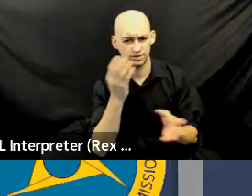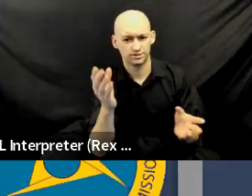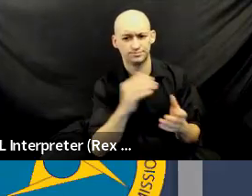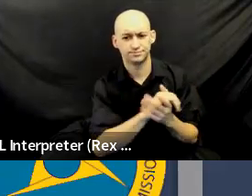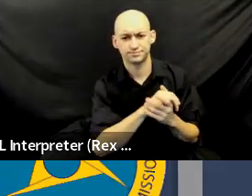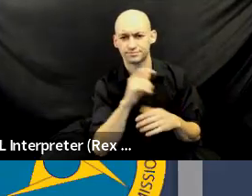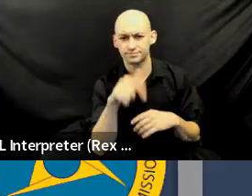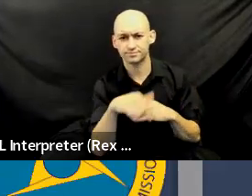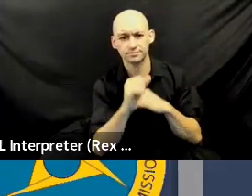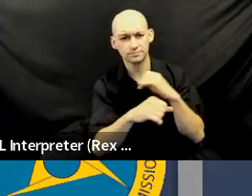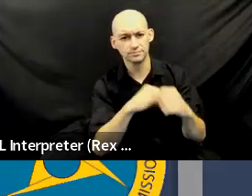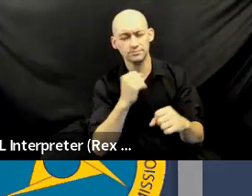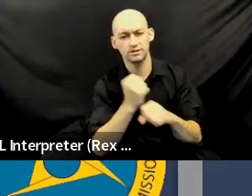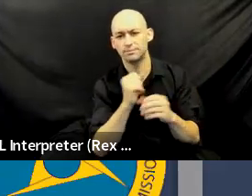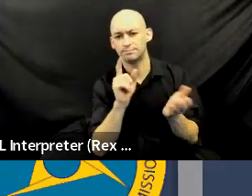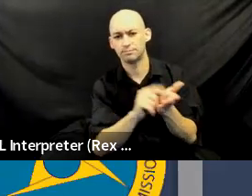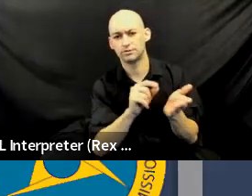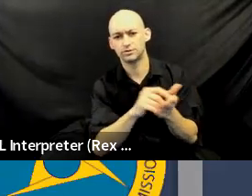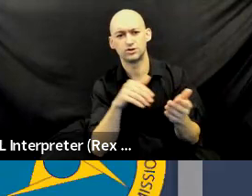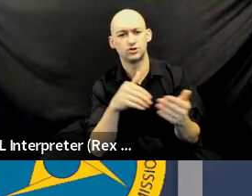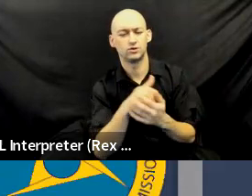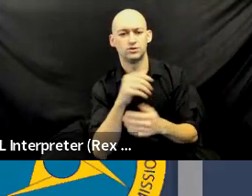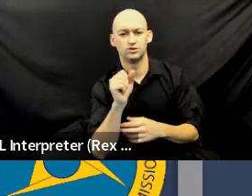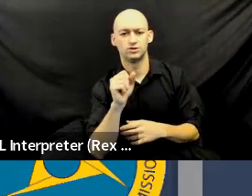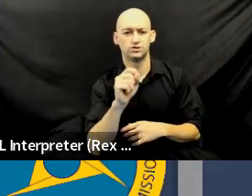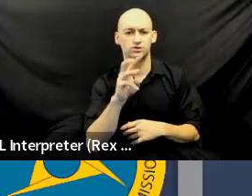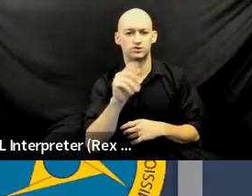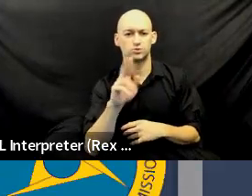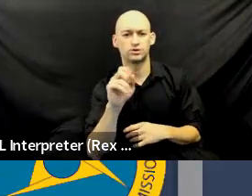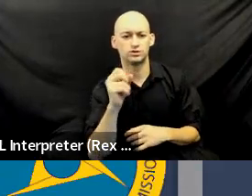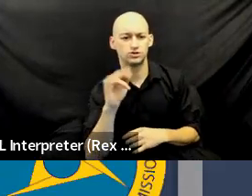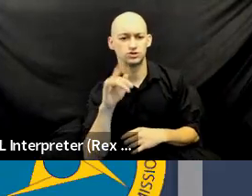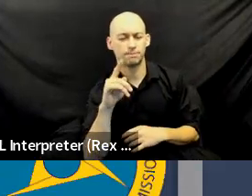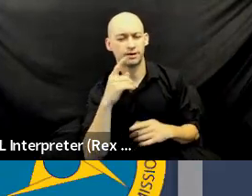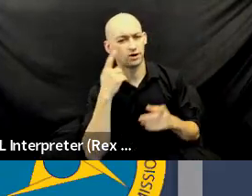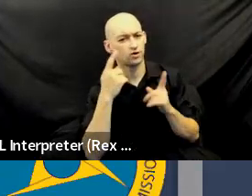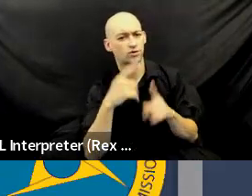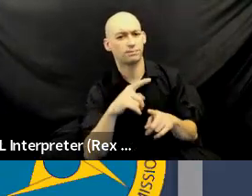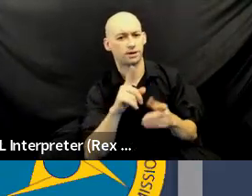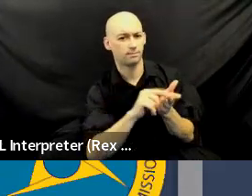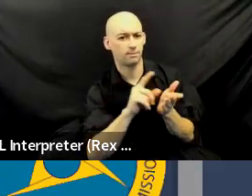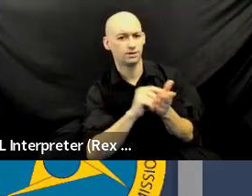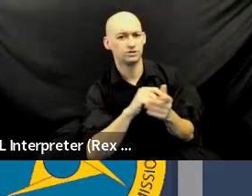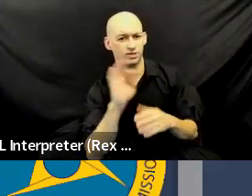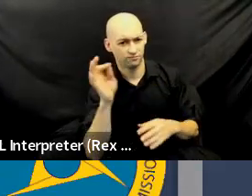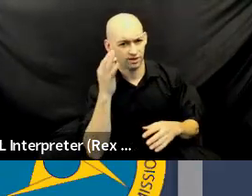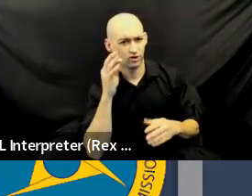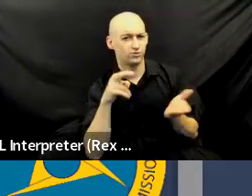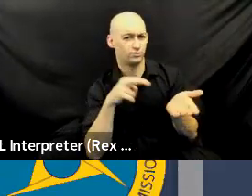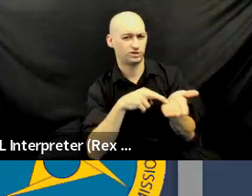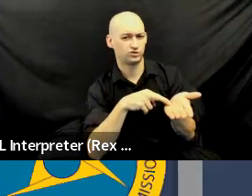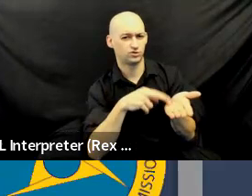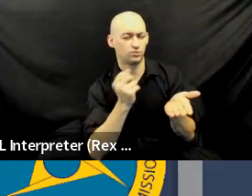This year, we published a new stewardship and oversight agreement template, which was published in the Federal Register last month. And essentially,